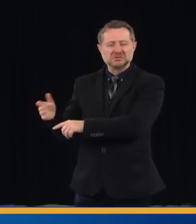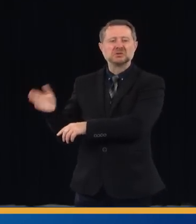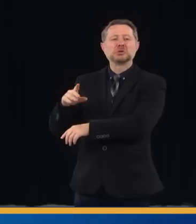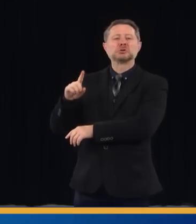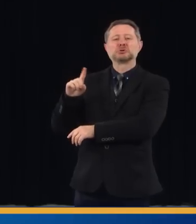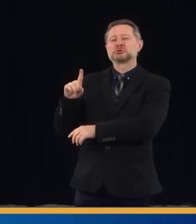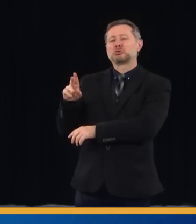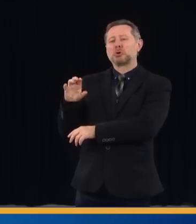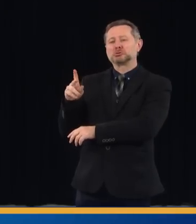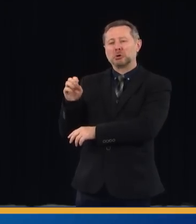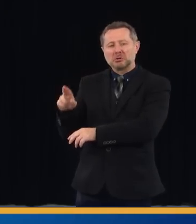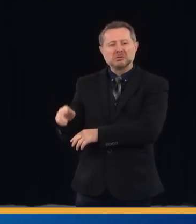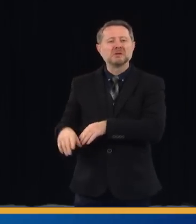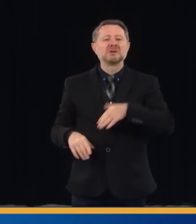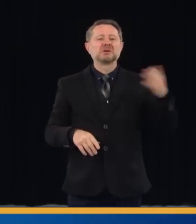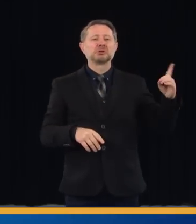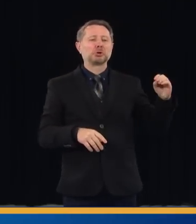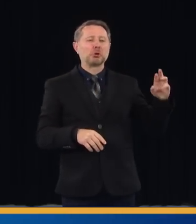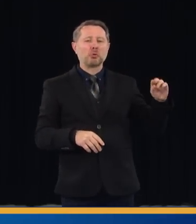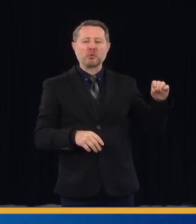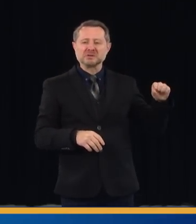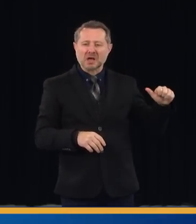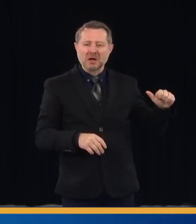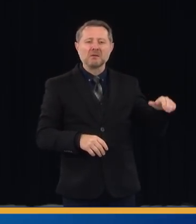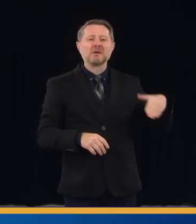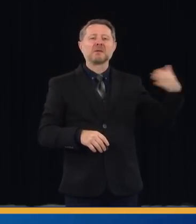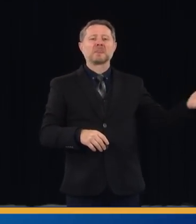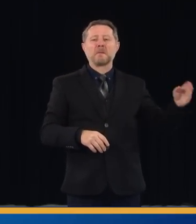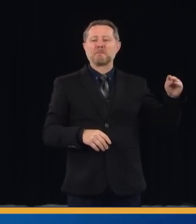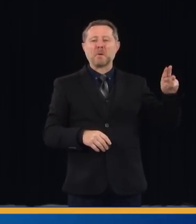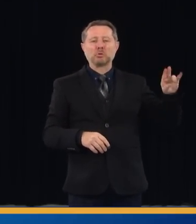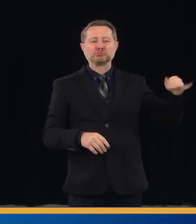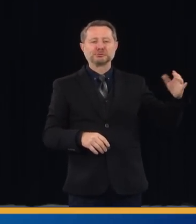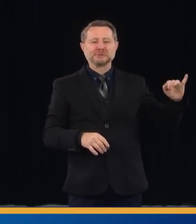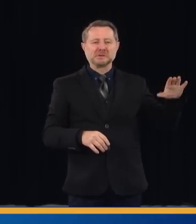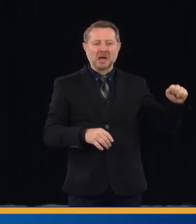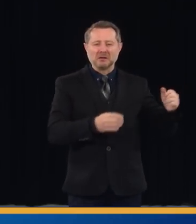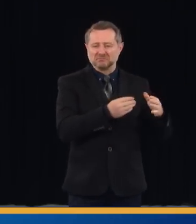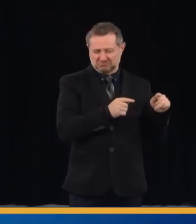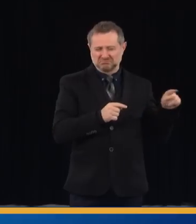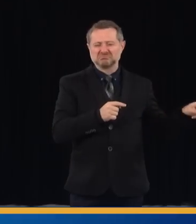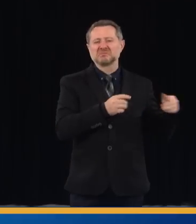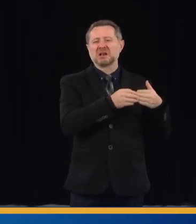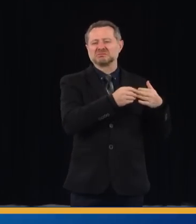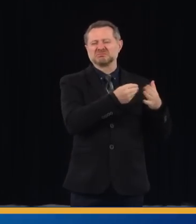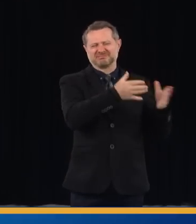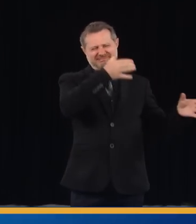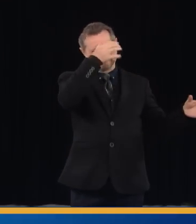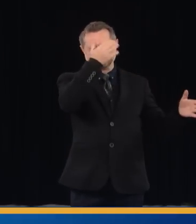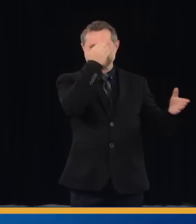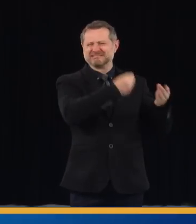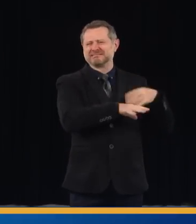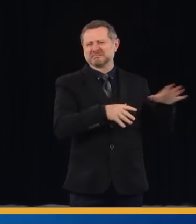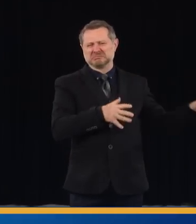to the Governor. Robert Mejica, Budget Director, Numbers Maven Extraordinaire.